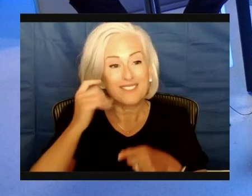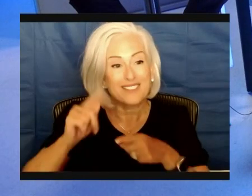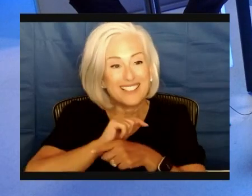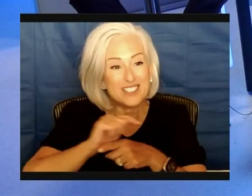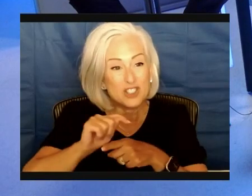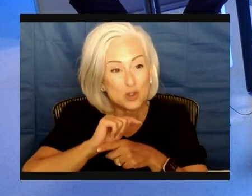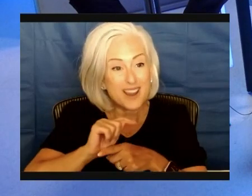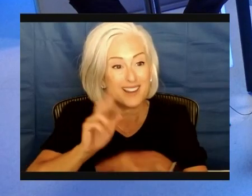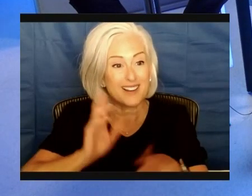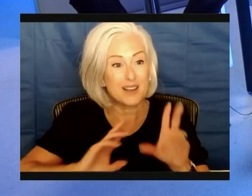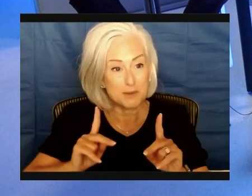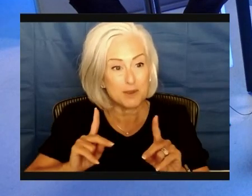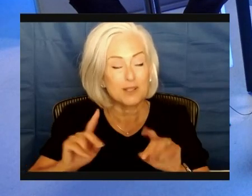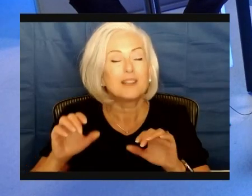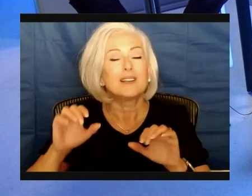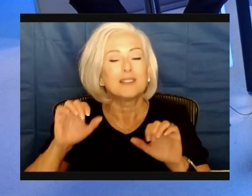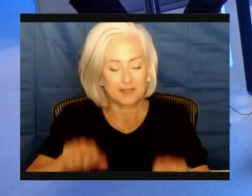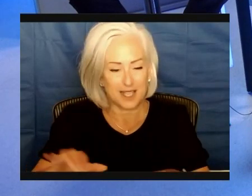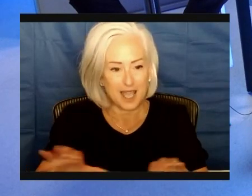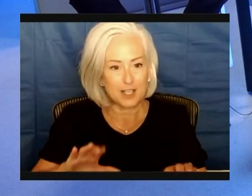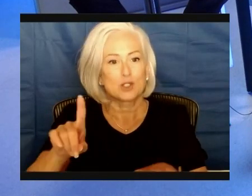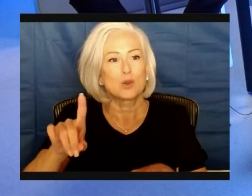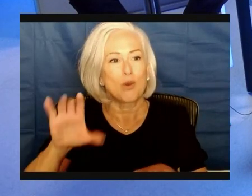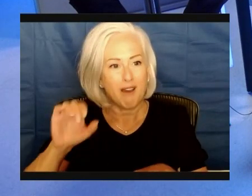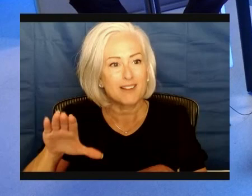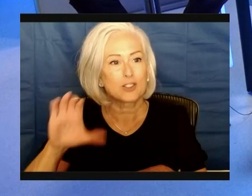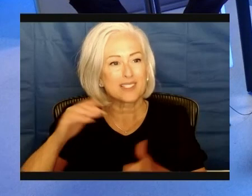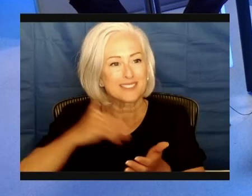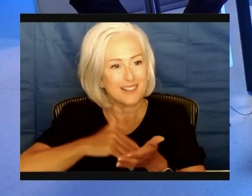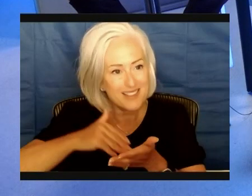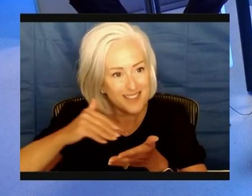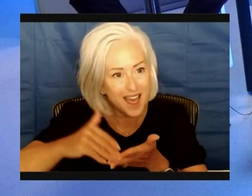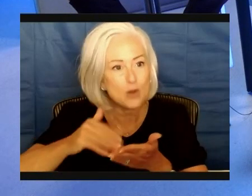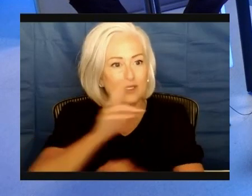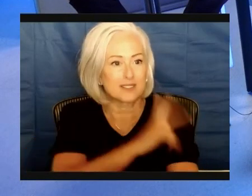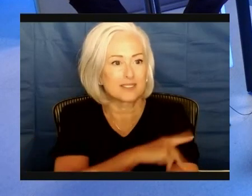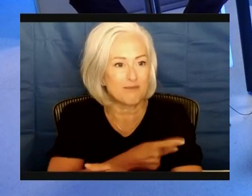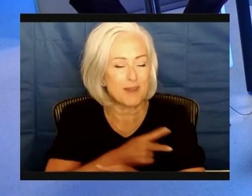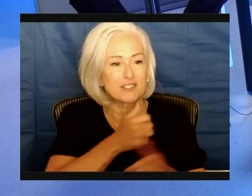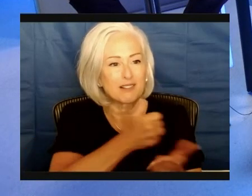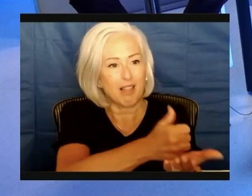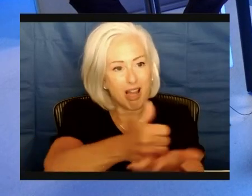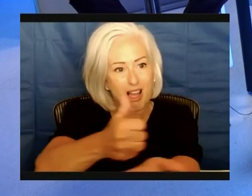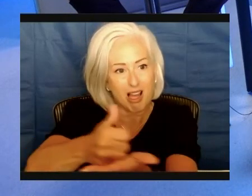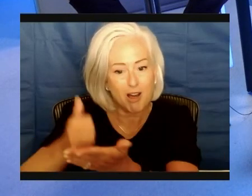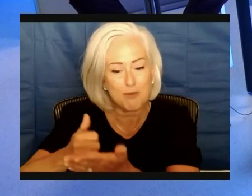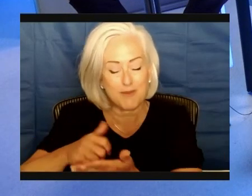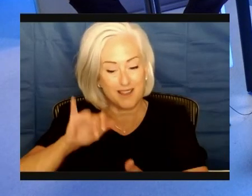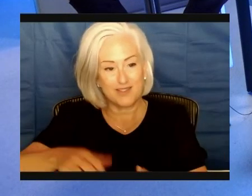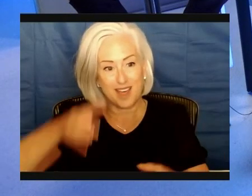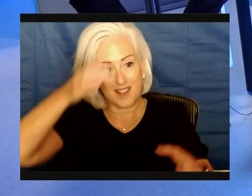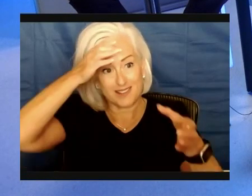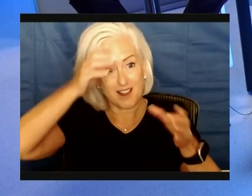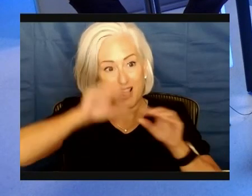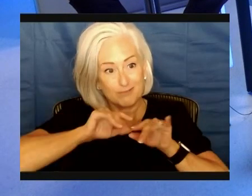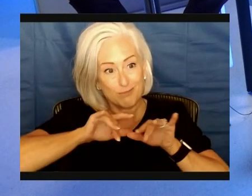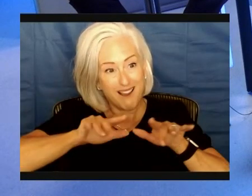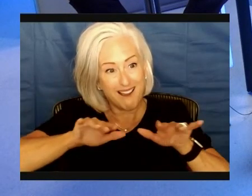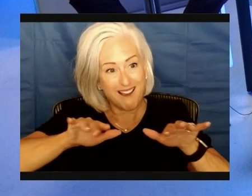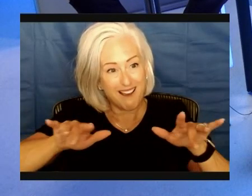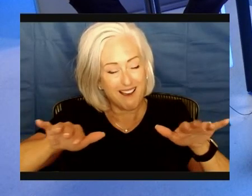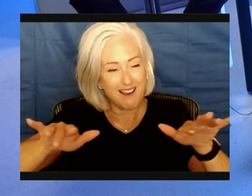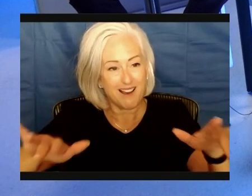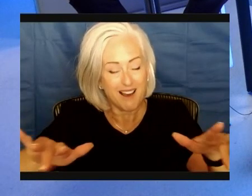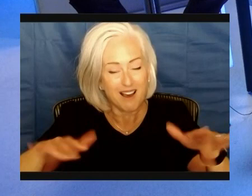and thousands of patients, and then the knowledge spreads, and it's like that ripple in the pond. So that's a big